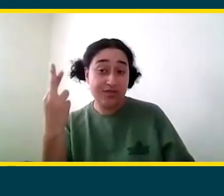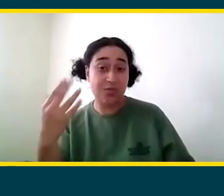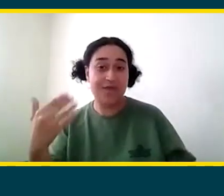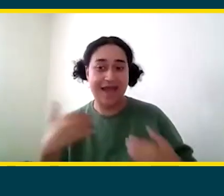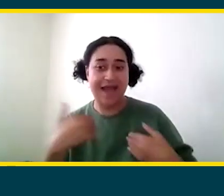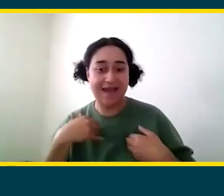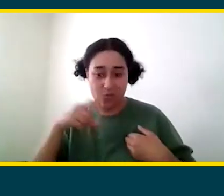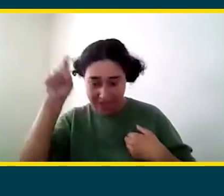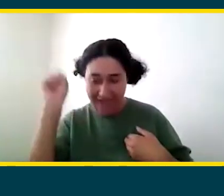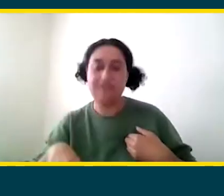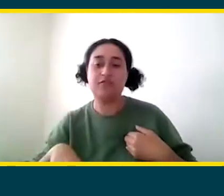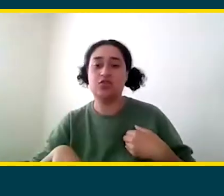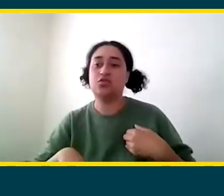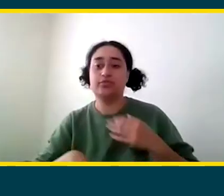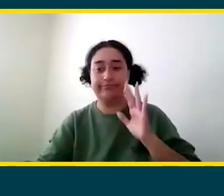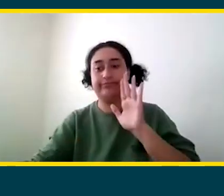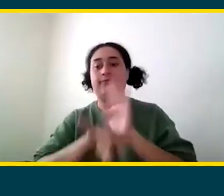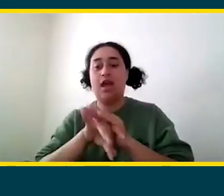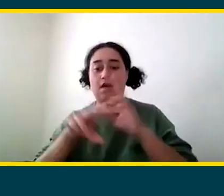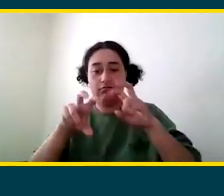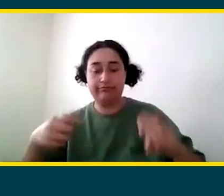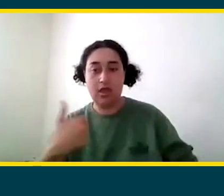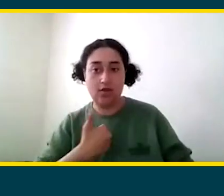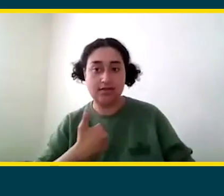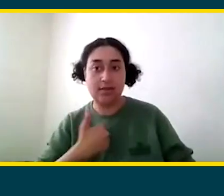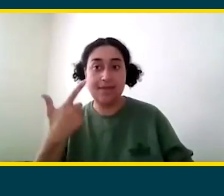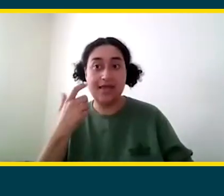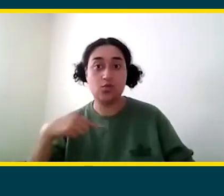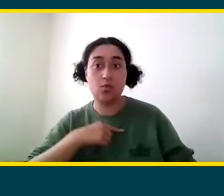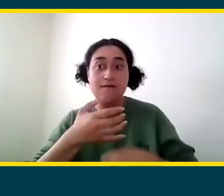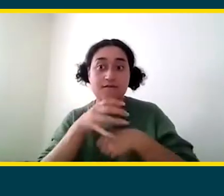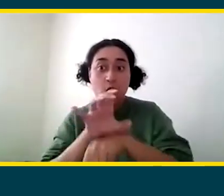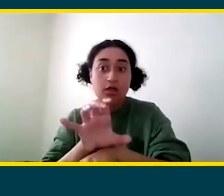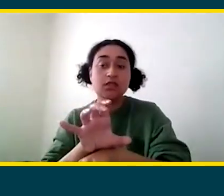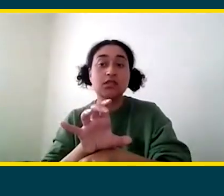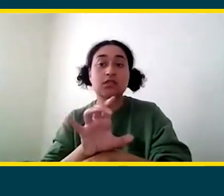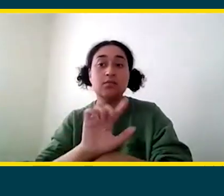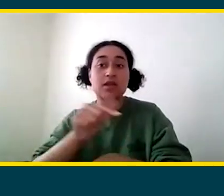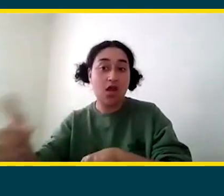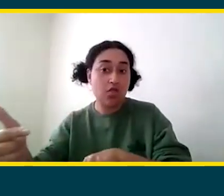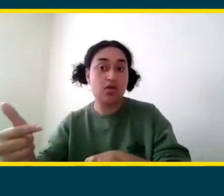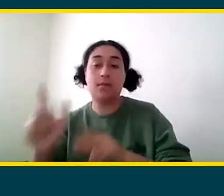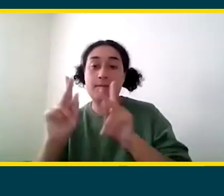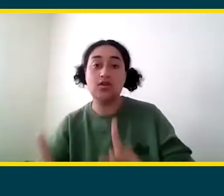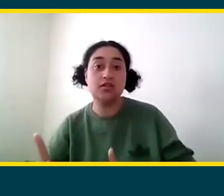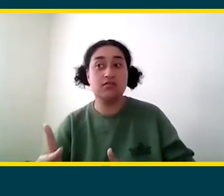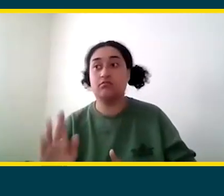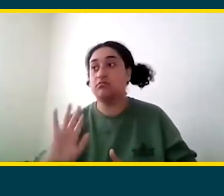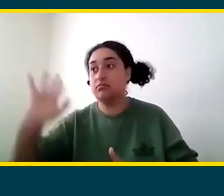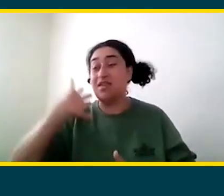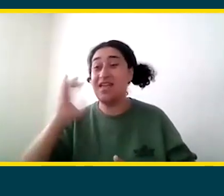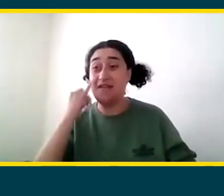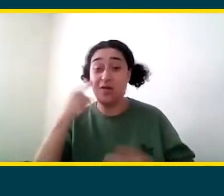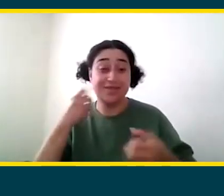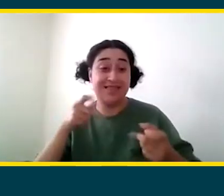discover ourselves is because we were forced to be someone else for a really long time. If I was just allowed to be how I was my whole